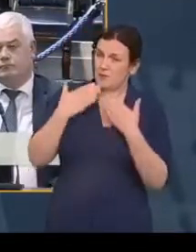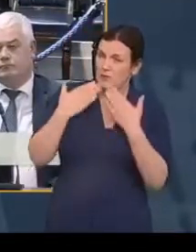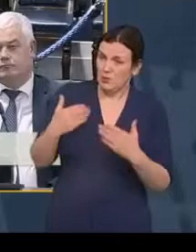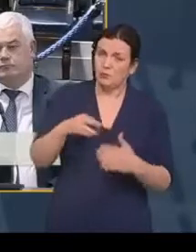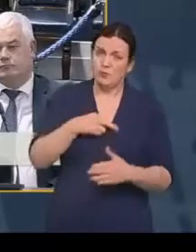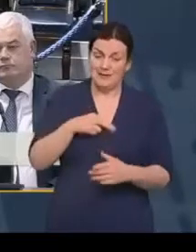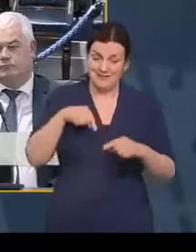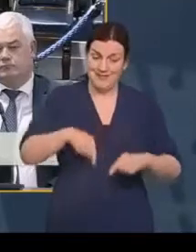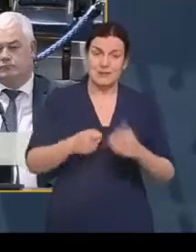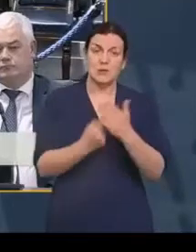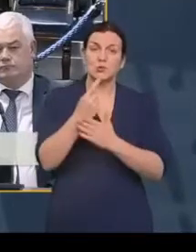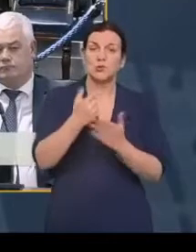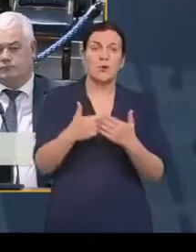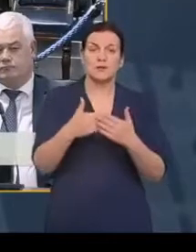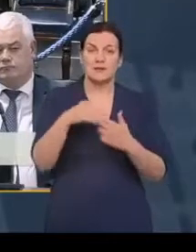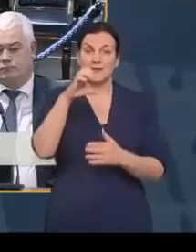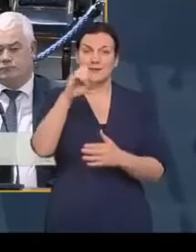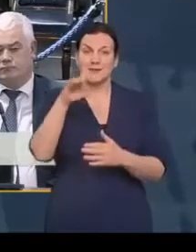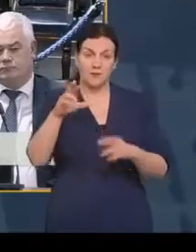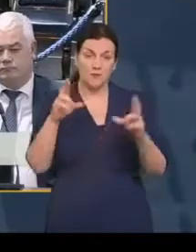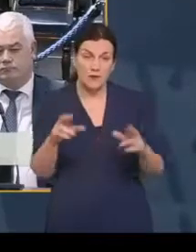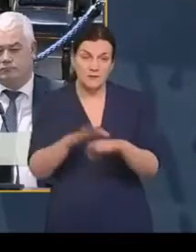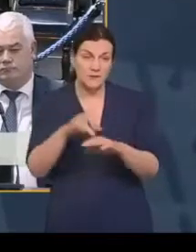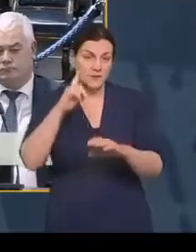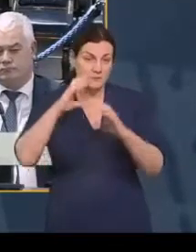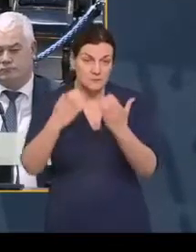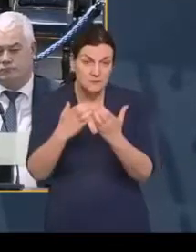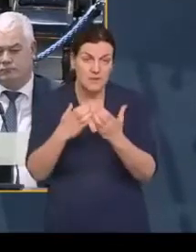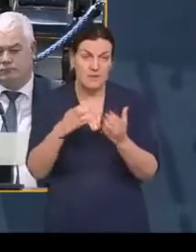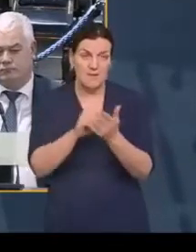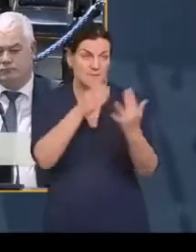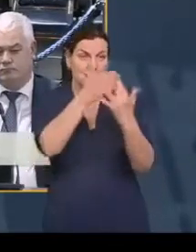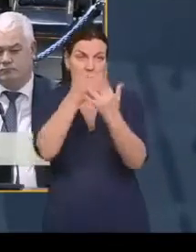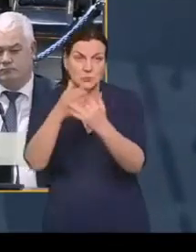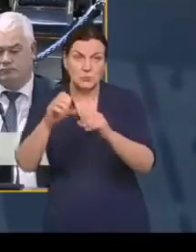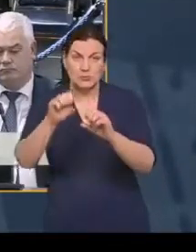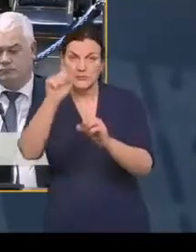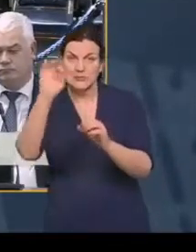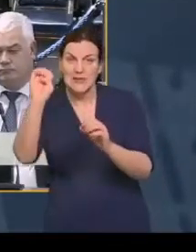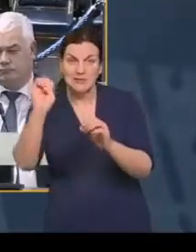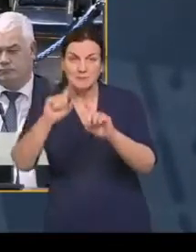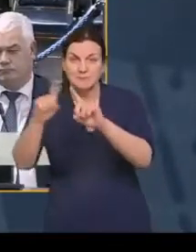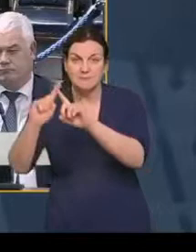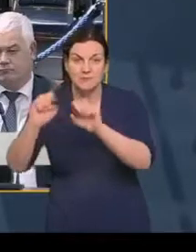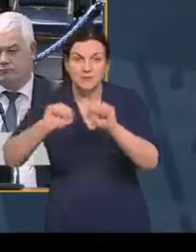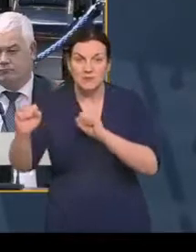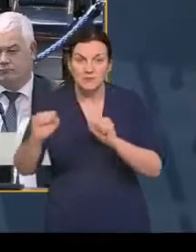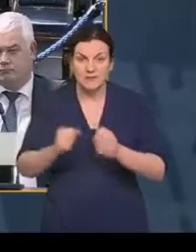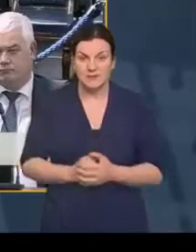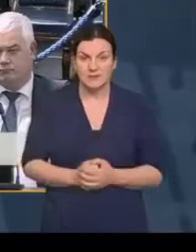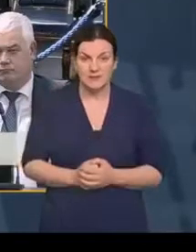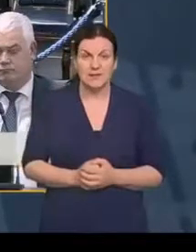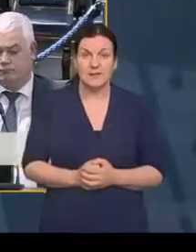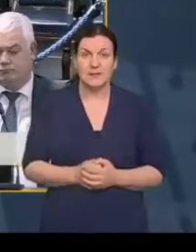issue of civil rights for the deaf community. It gives them civil rights and access to the state services.